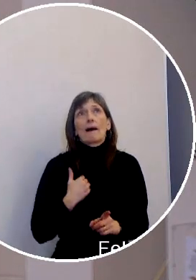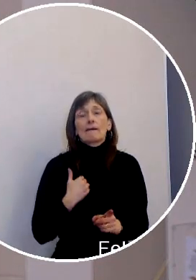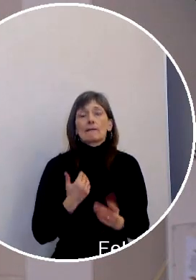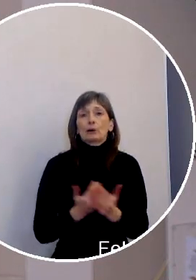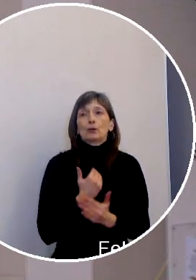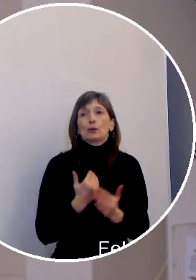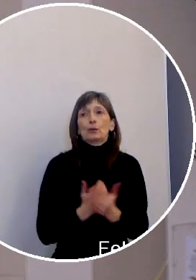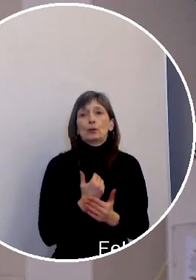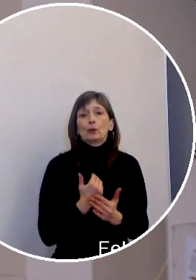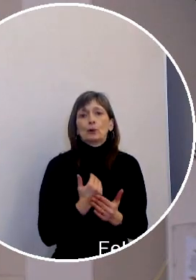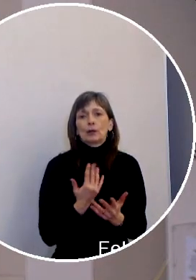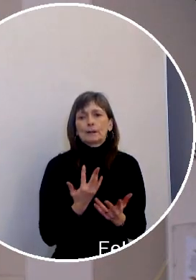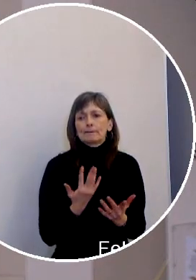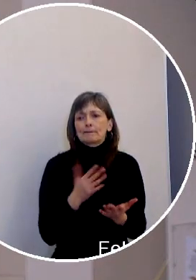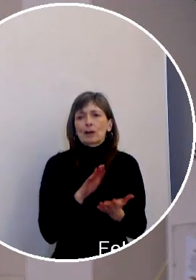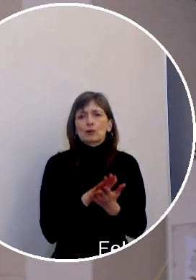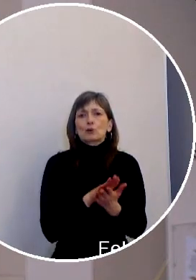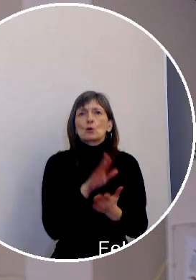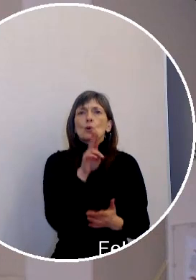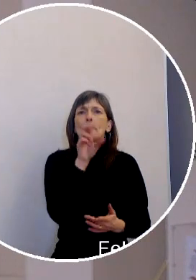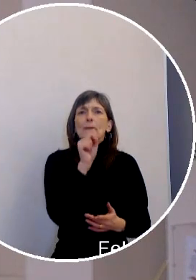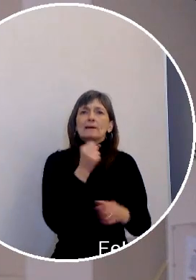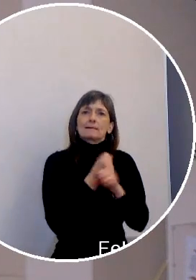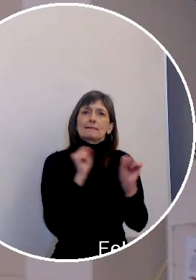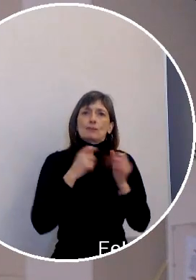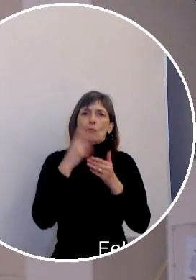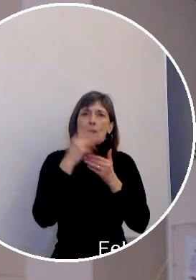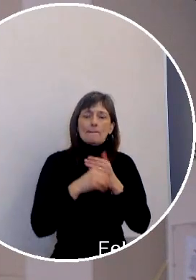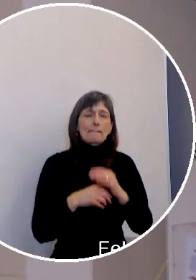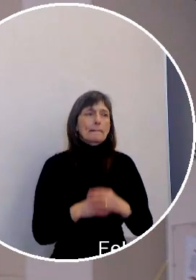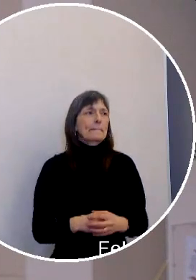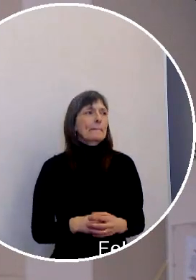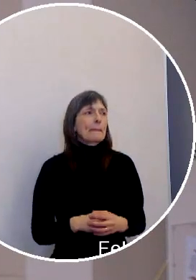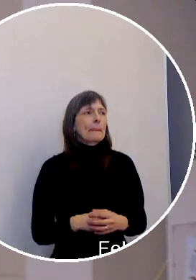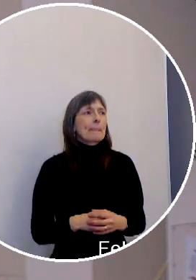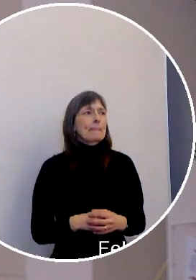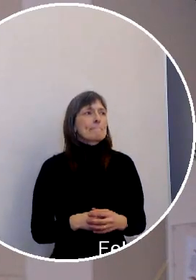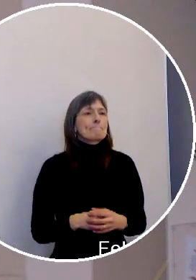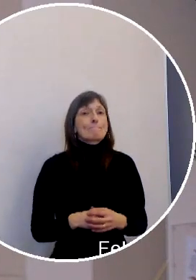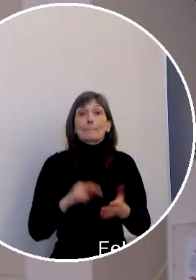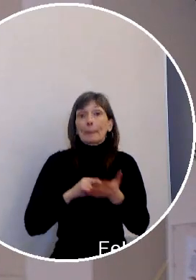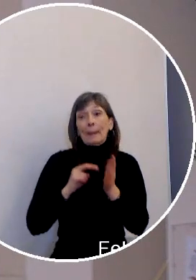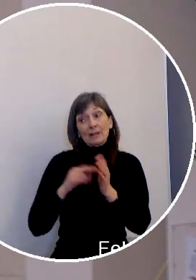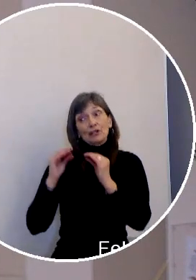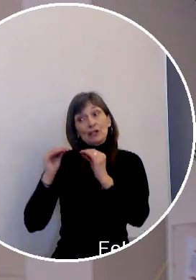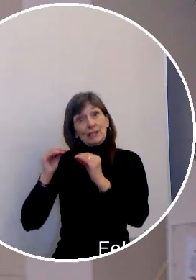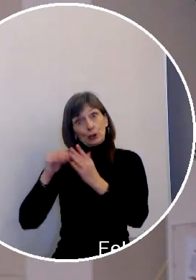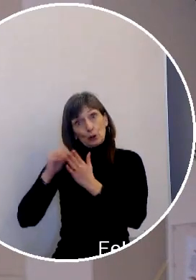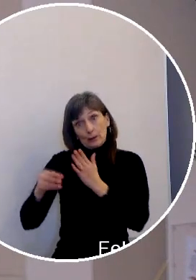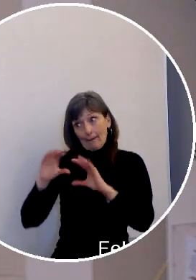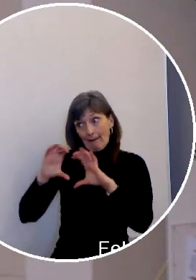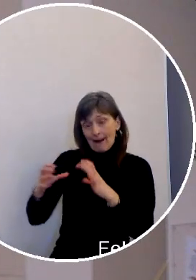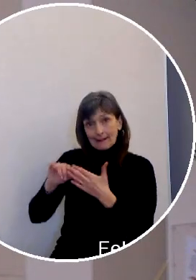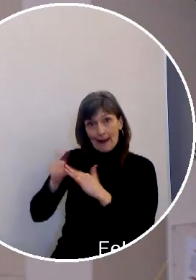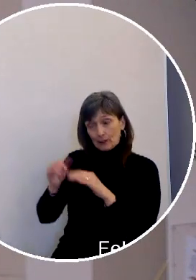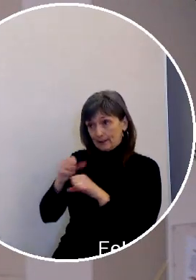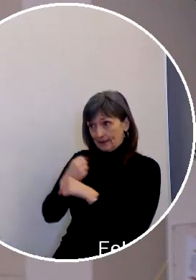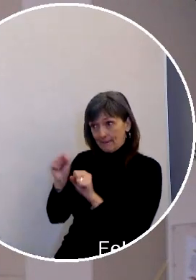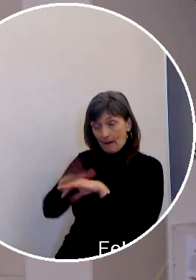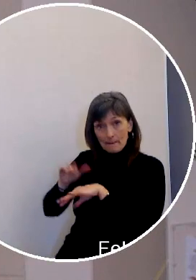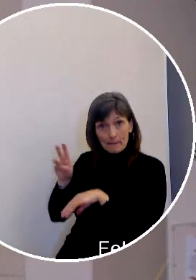a renewed, school bus safety program, which includes education in the classroom.